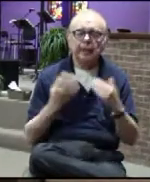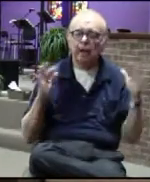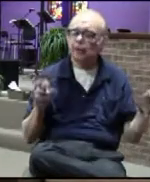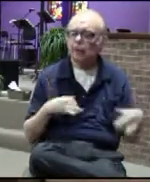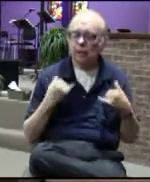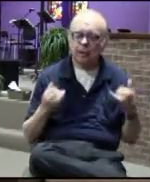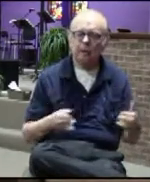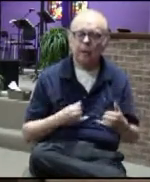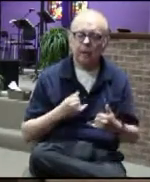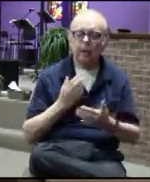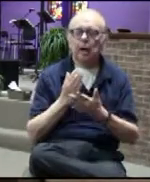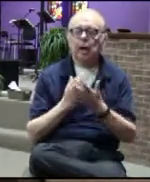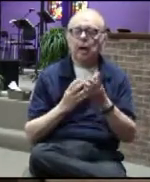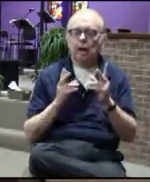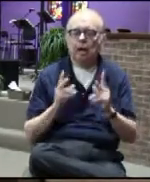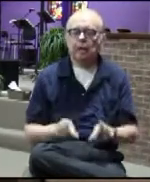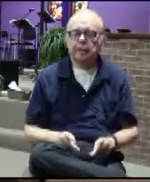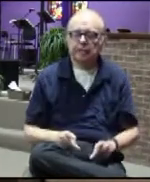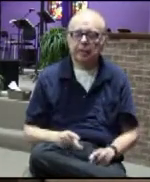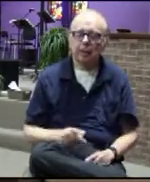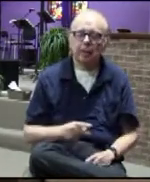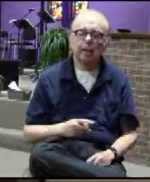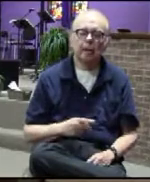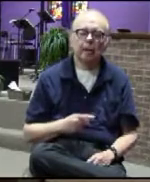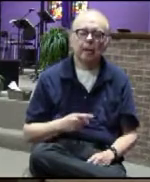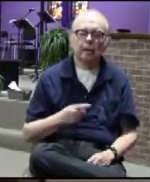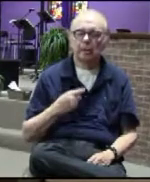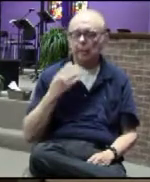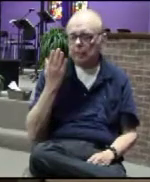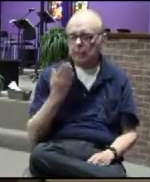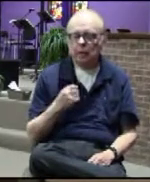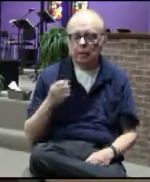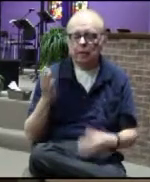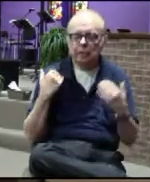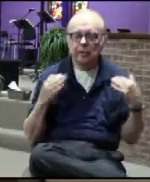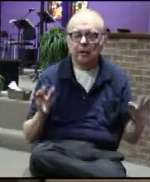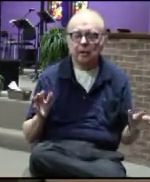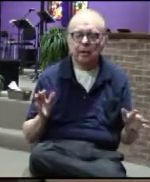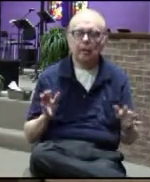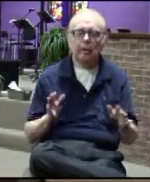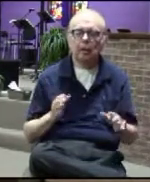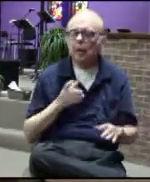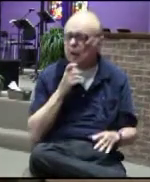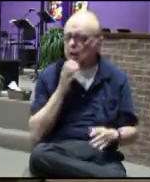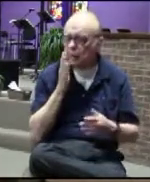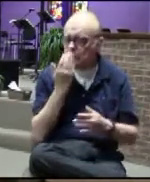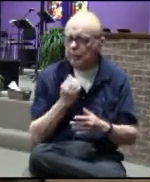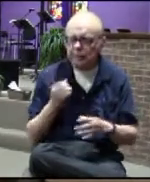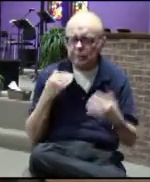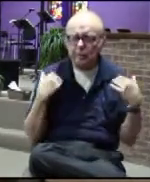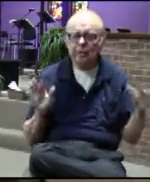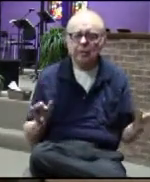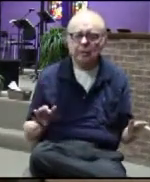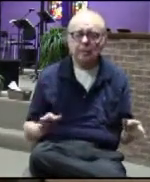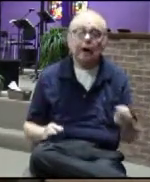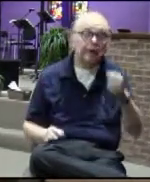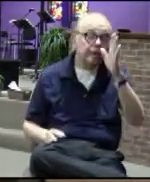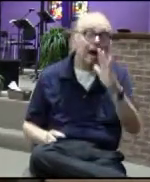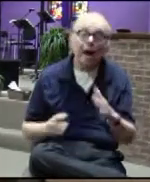it says someone is rejoicing in the presence of the angels and who's in the presence of the angels